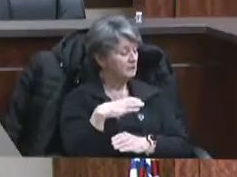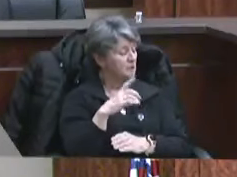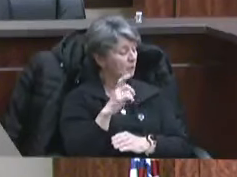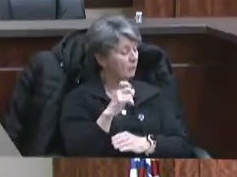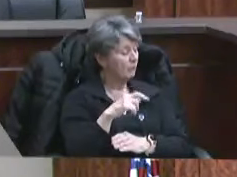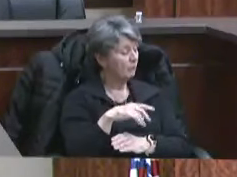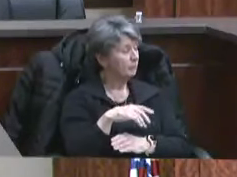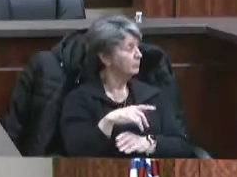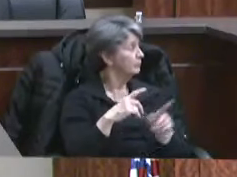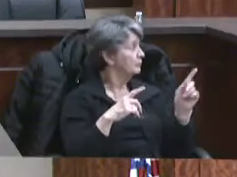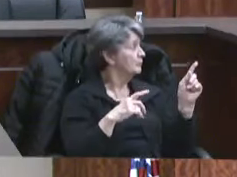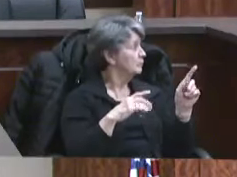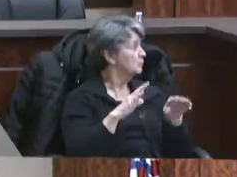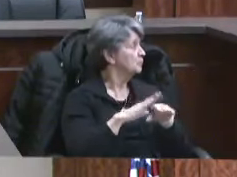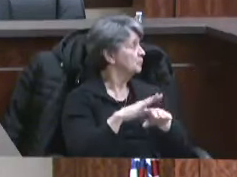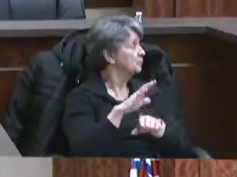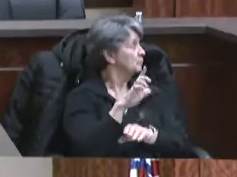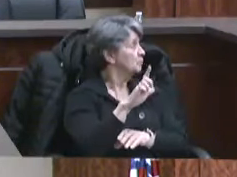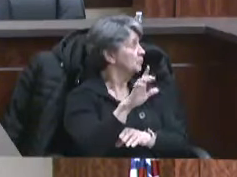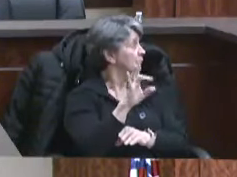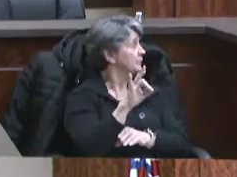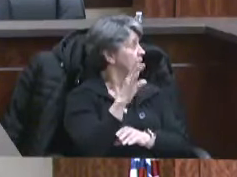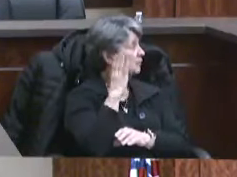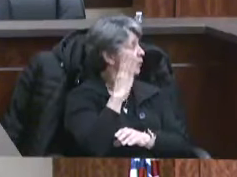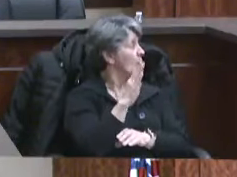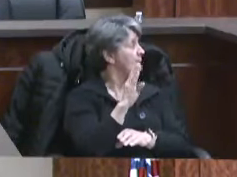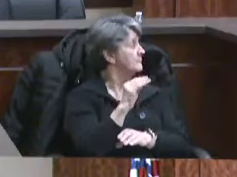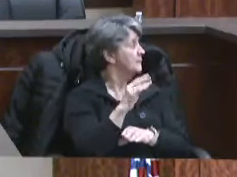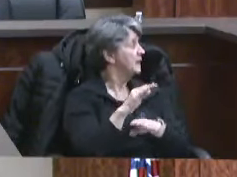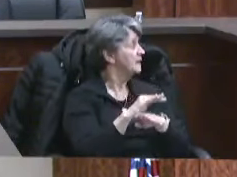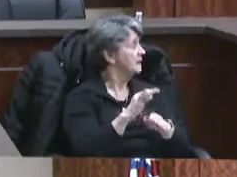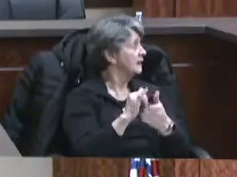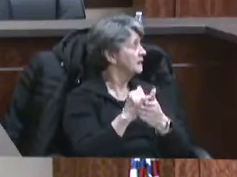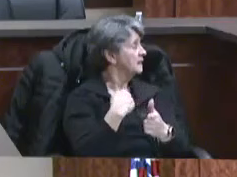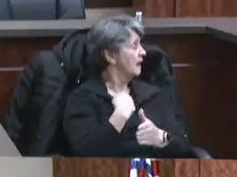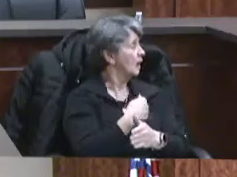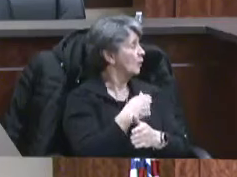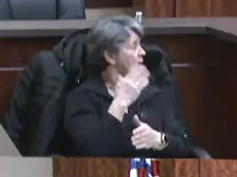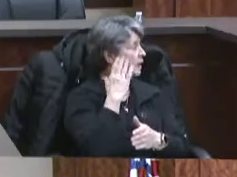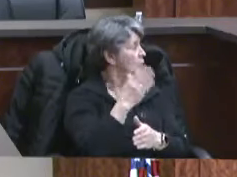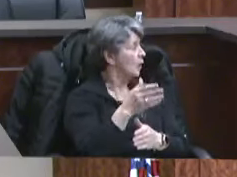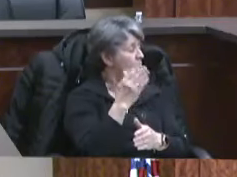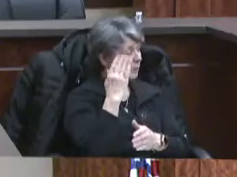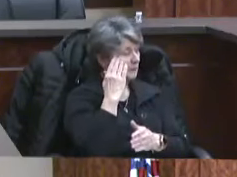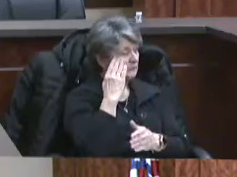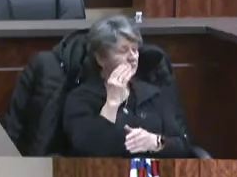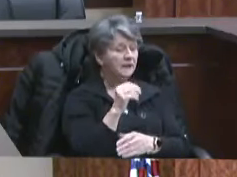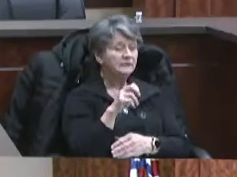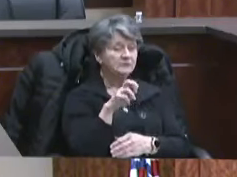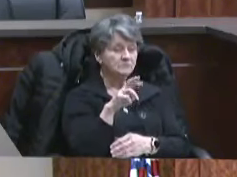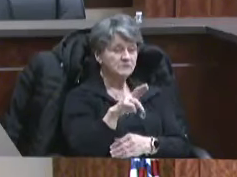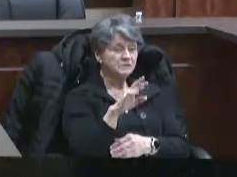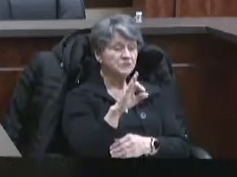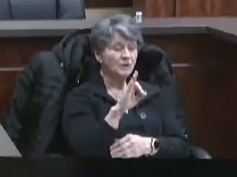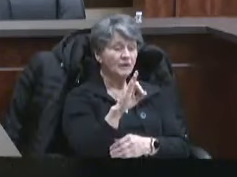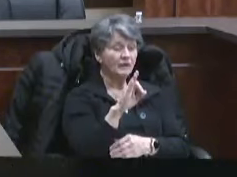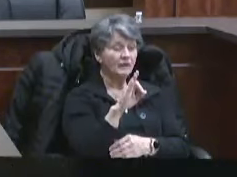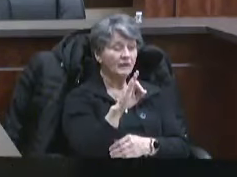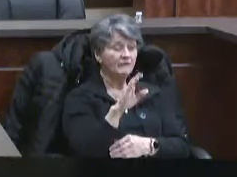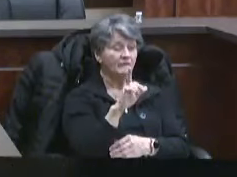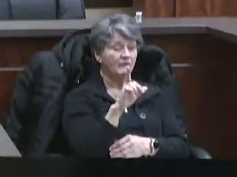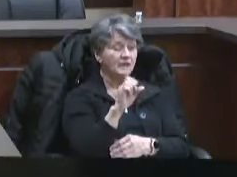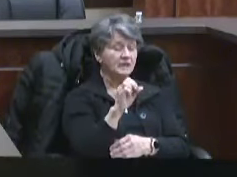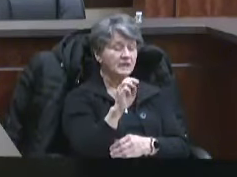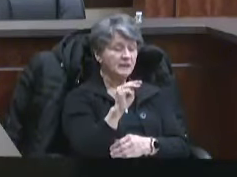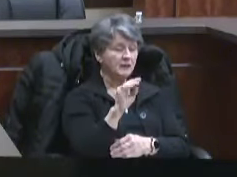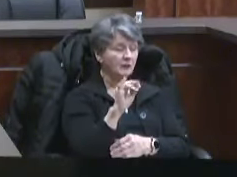On the 28th will be the night that we will recognize Mr. Flemian, so as well. I know we have National